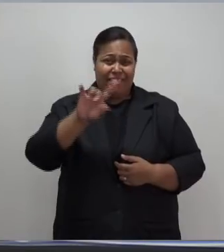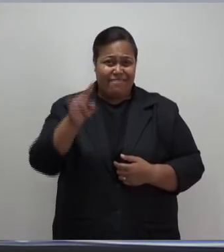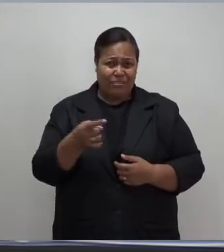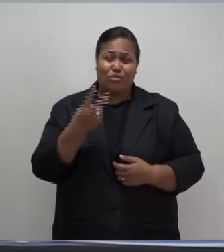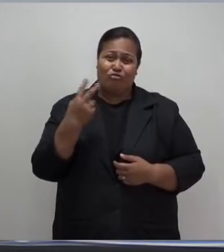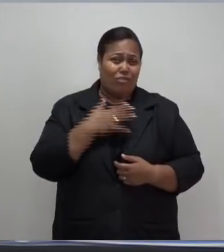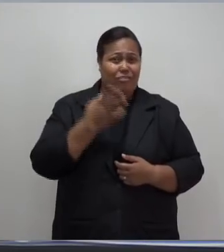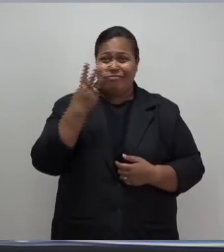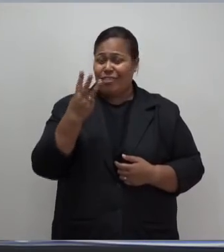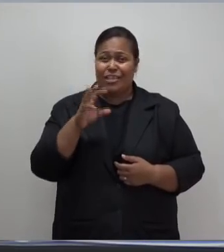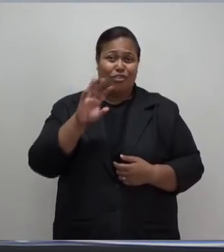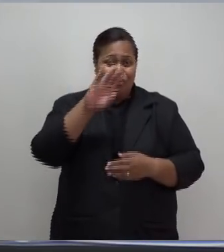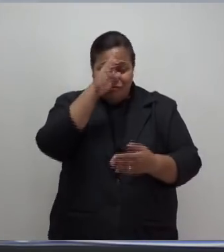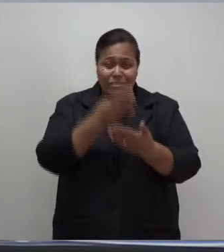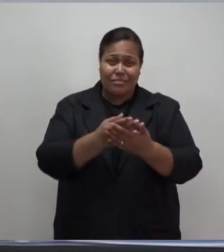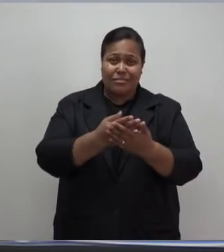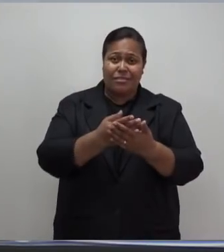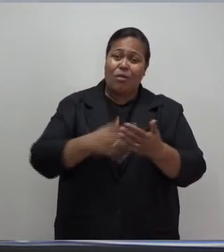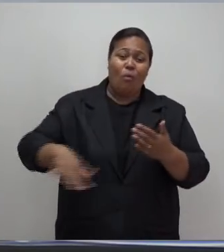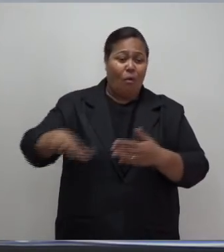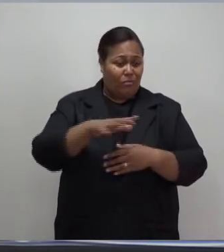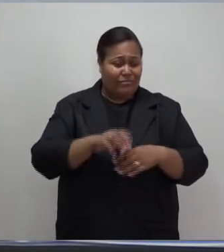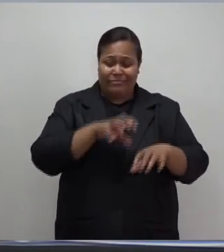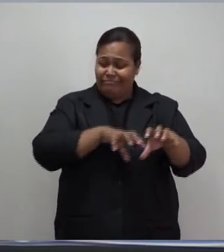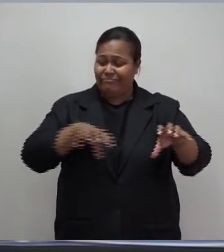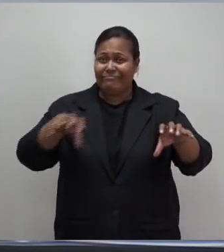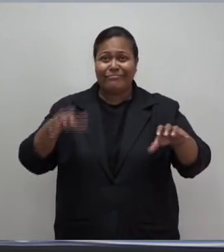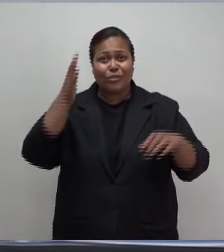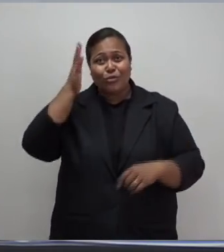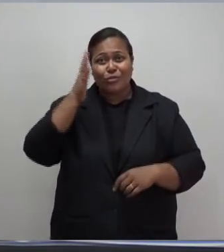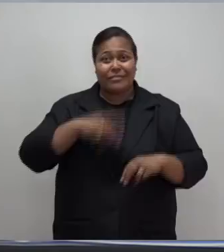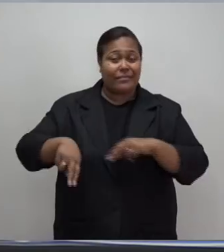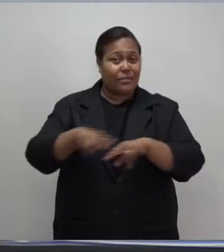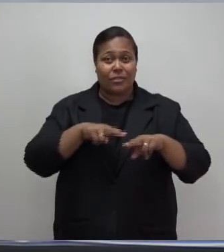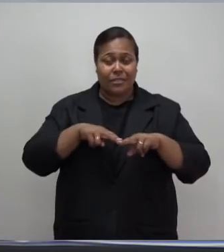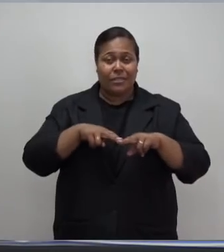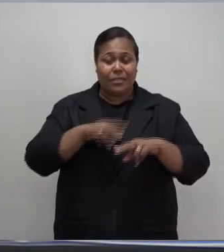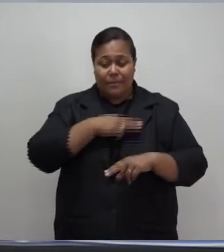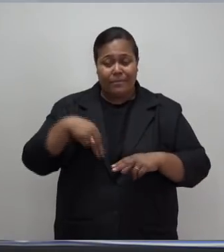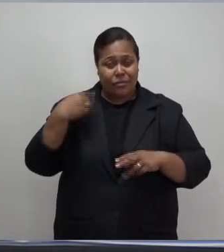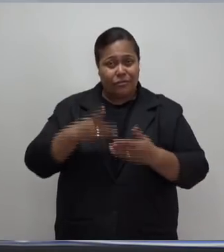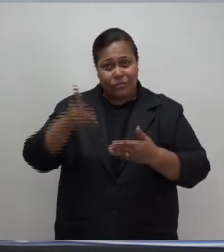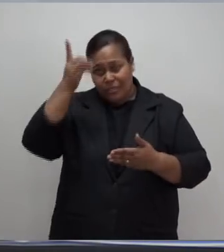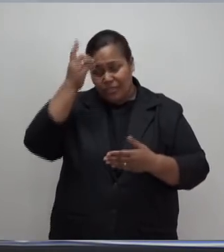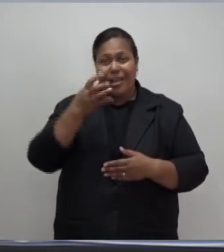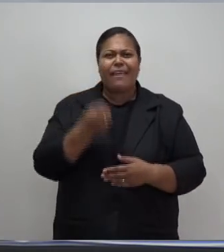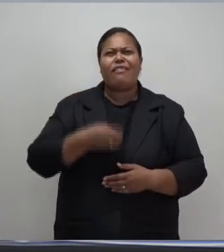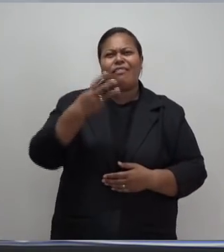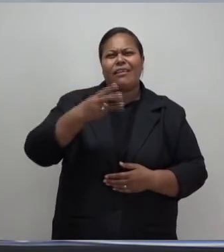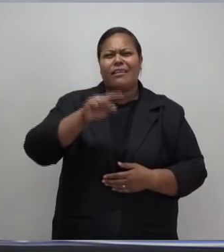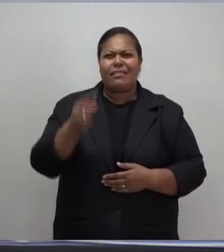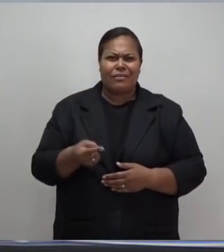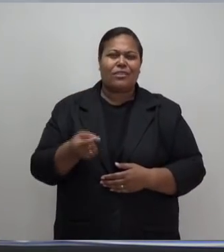275,203 students all across our schools across Fiji, and Ministry of Education has